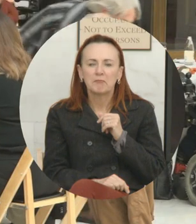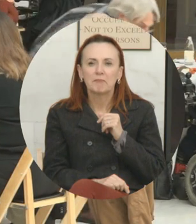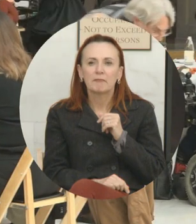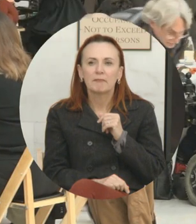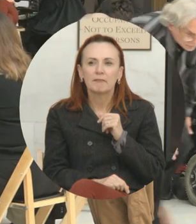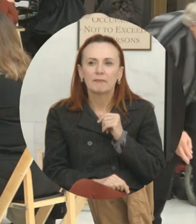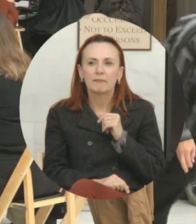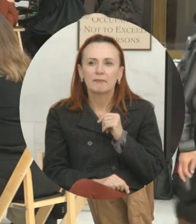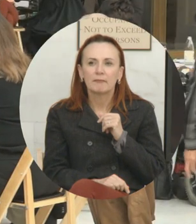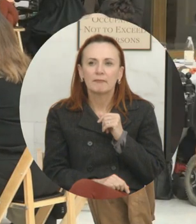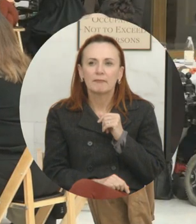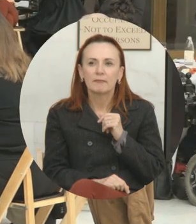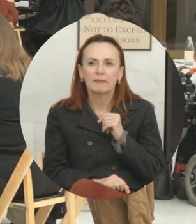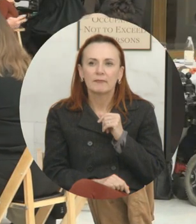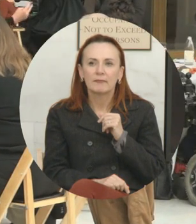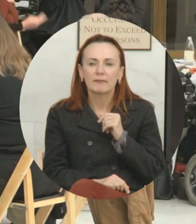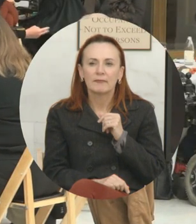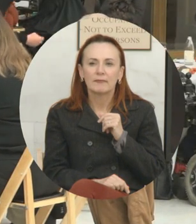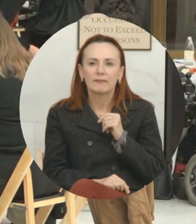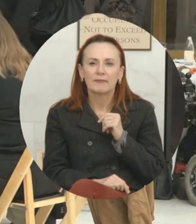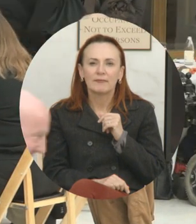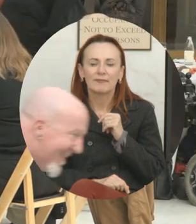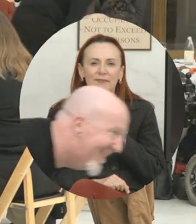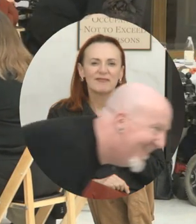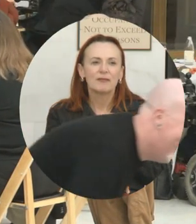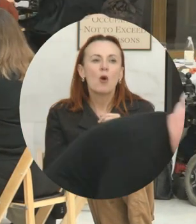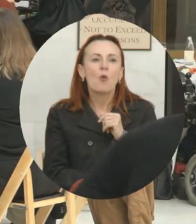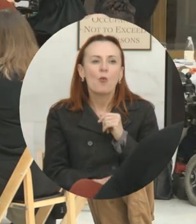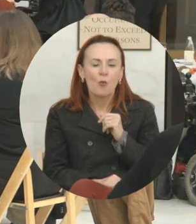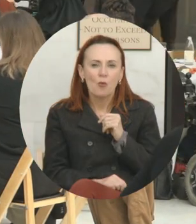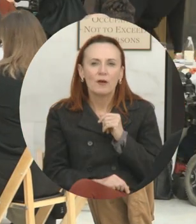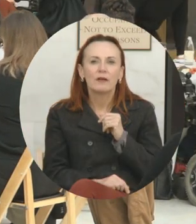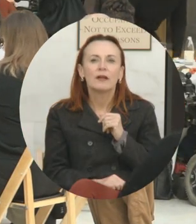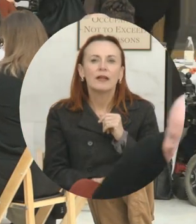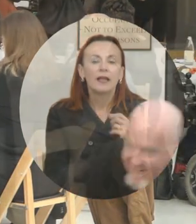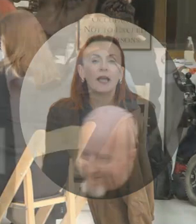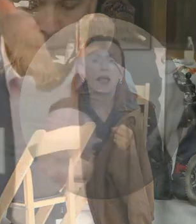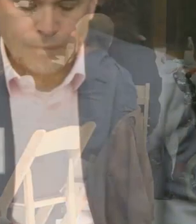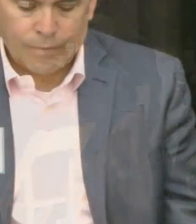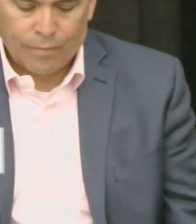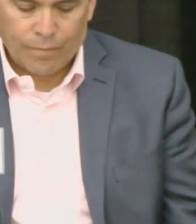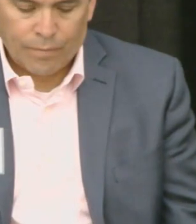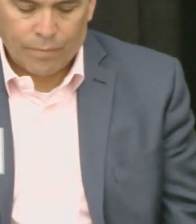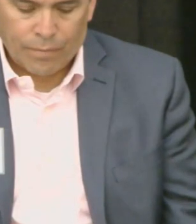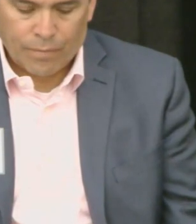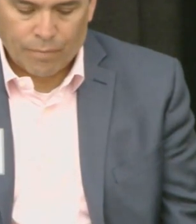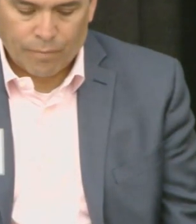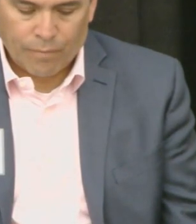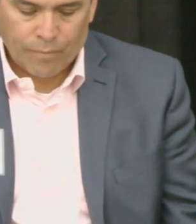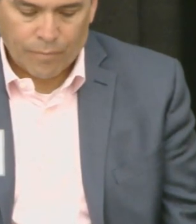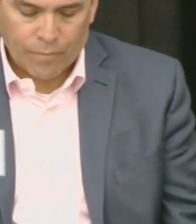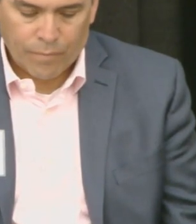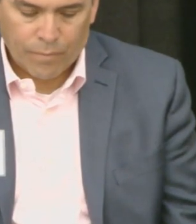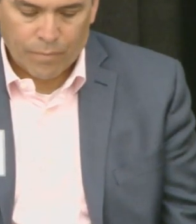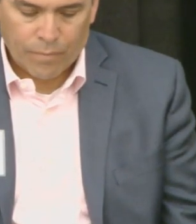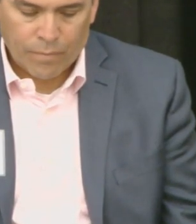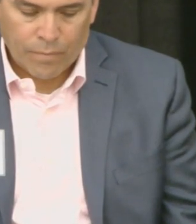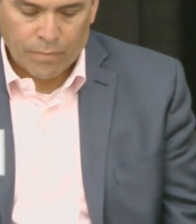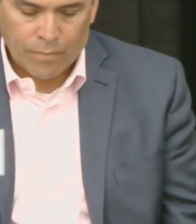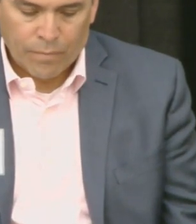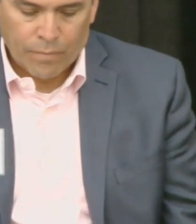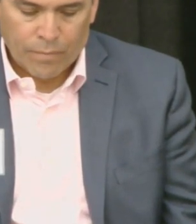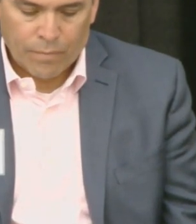know we probably got 15 minutes in case any of the audience have any questions around best practices,